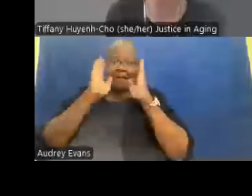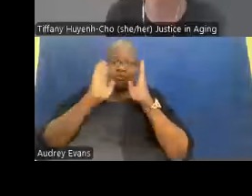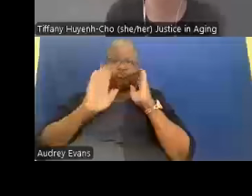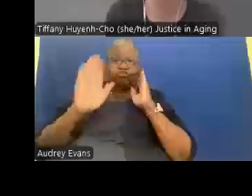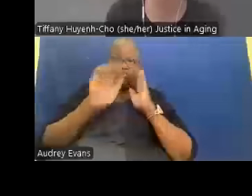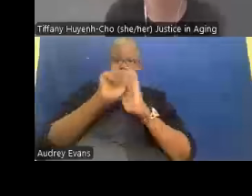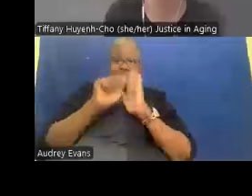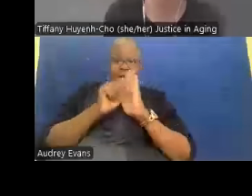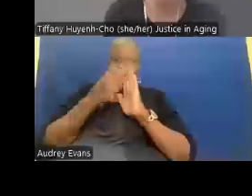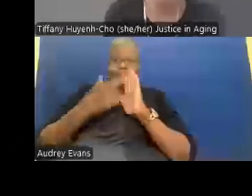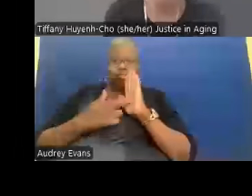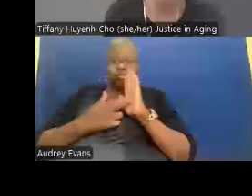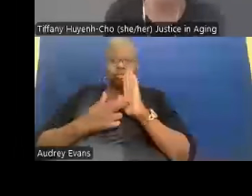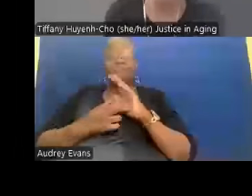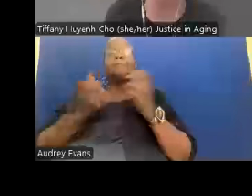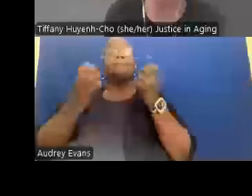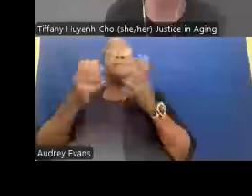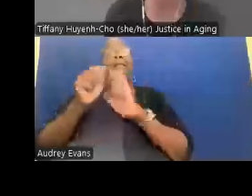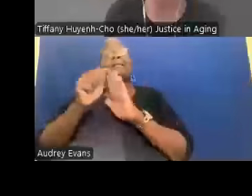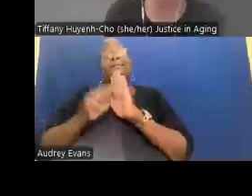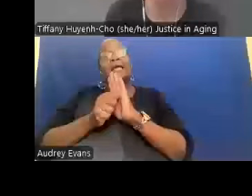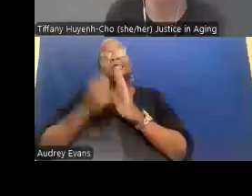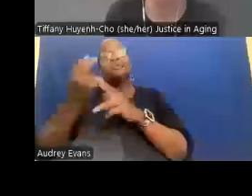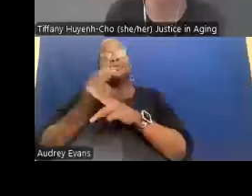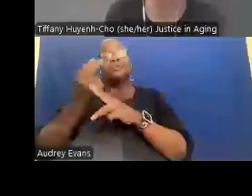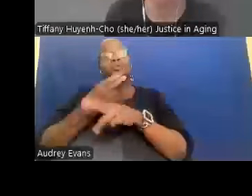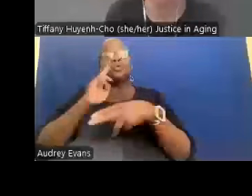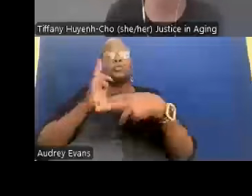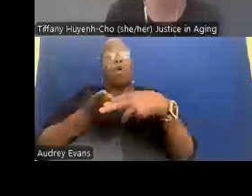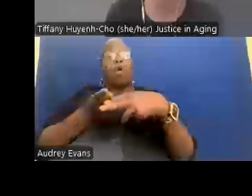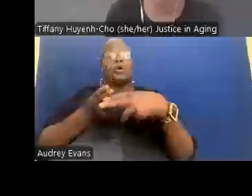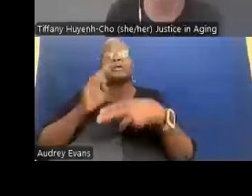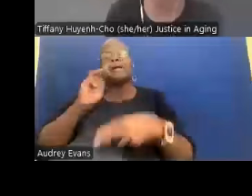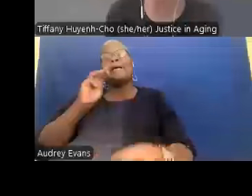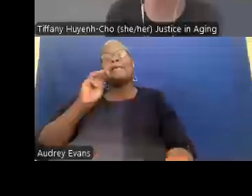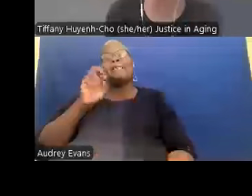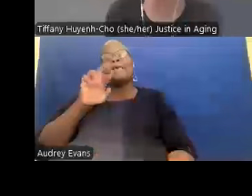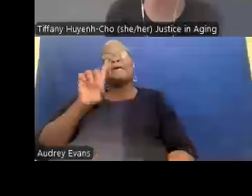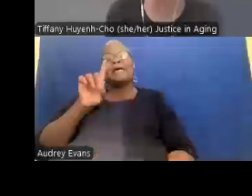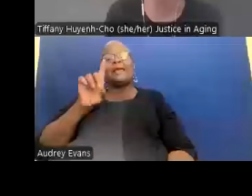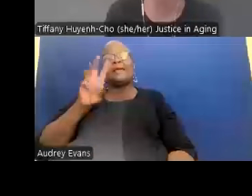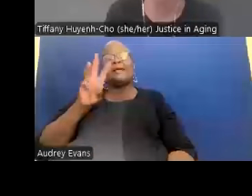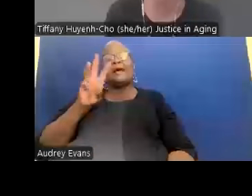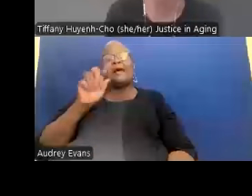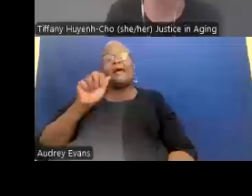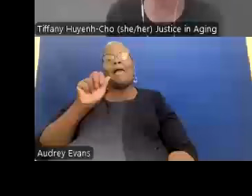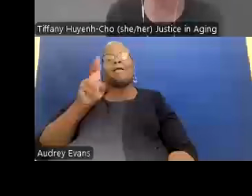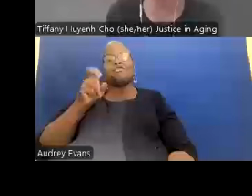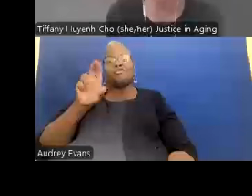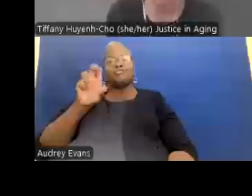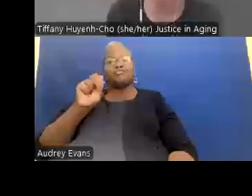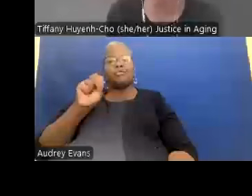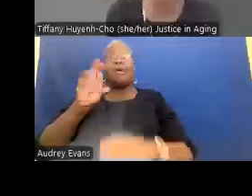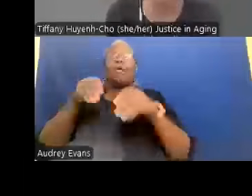rules. Many states also use what are called Medicaid waivers. Waivers allow states